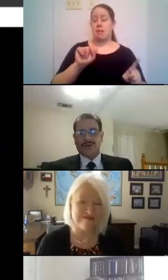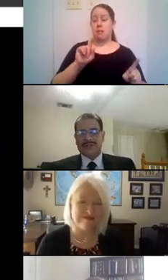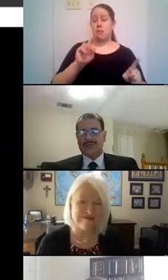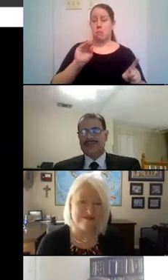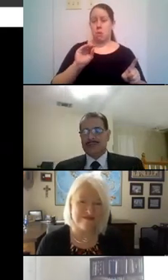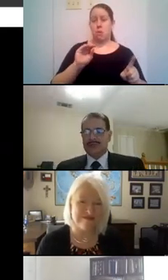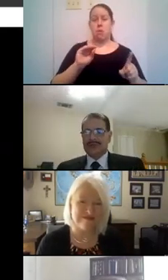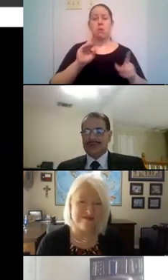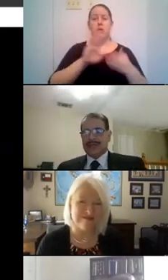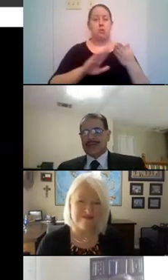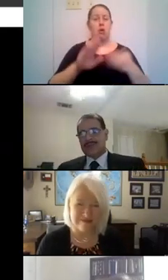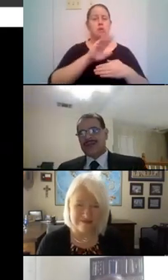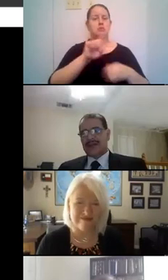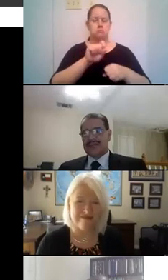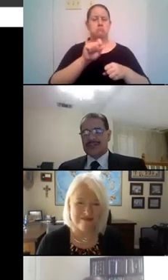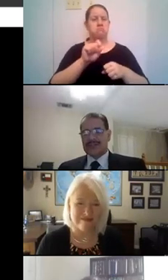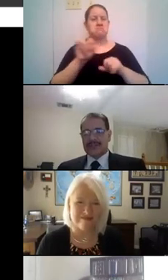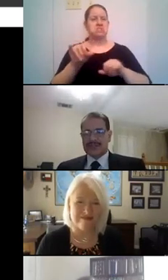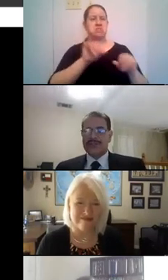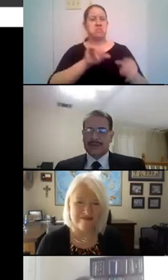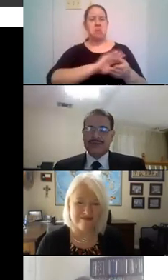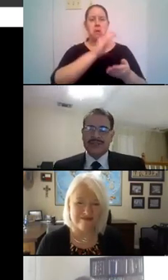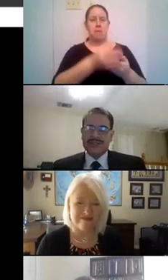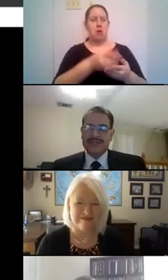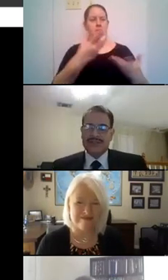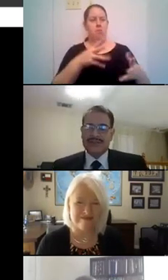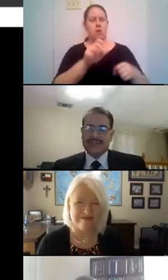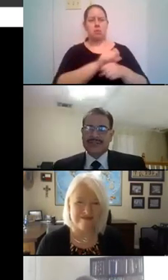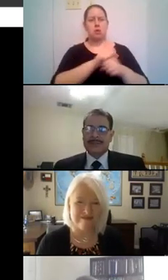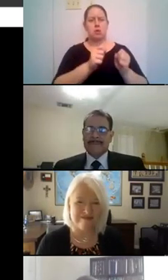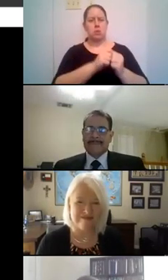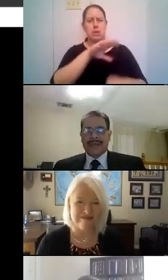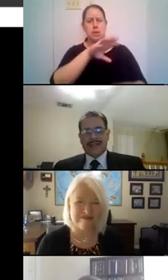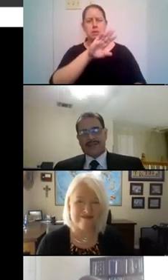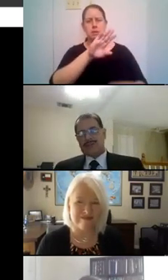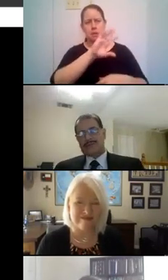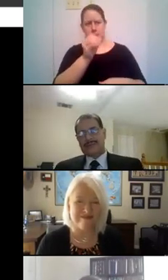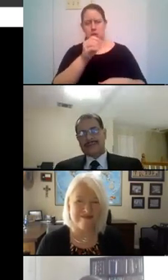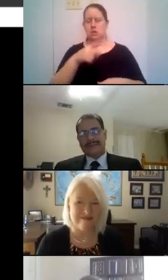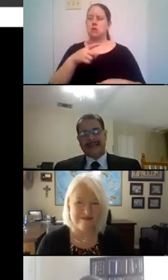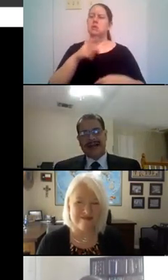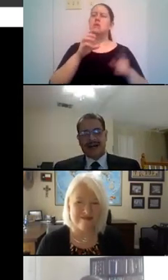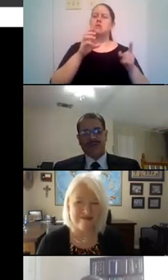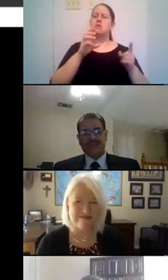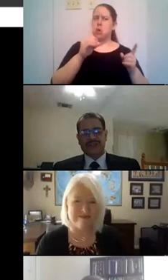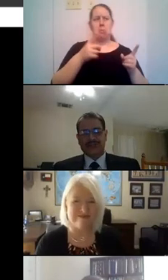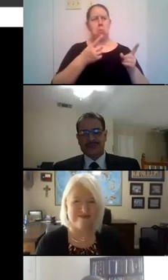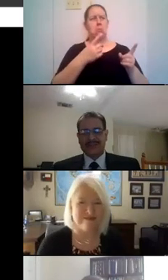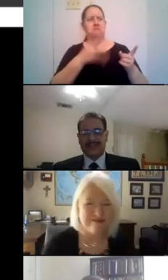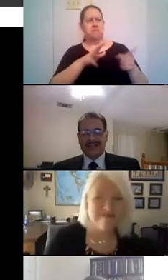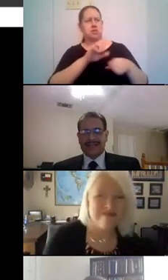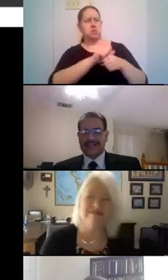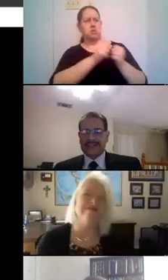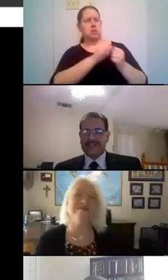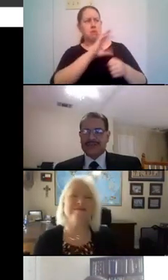already working with the employers. So it made a lot of sense for us to help the job seekers. And so how we